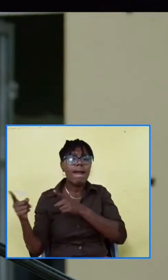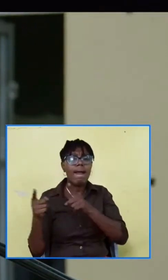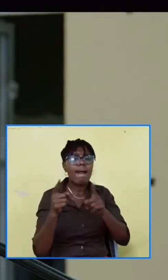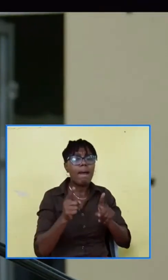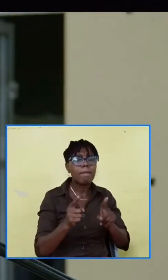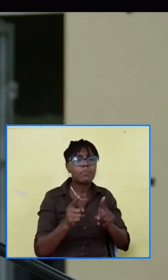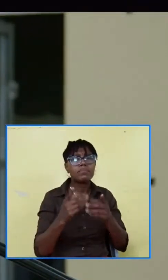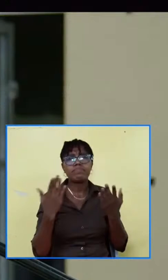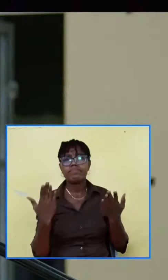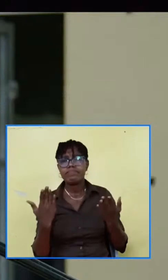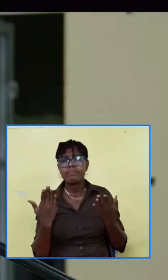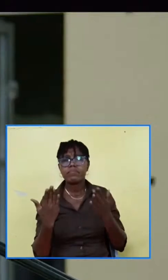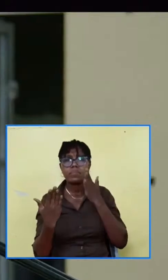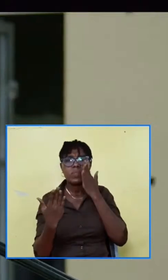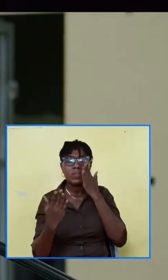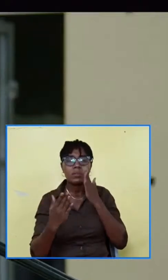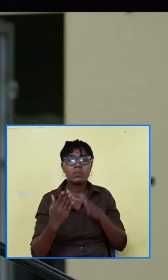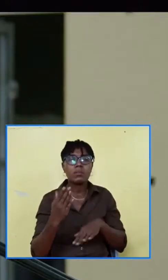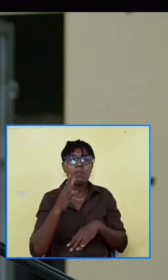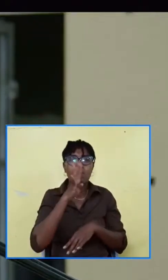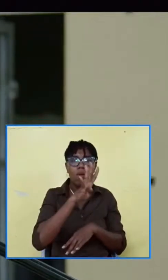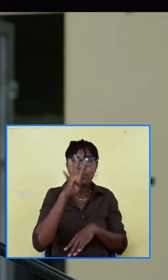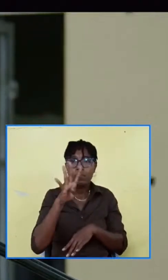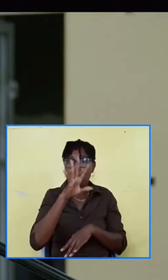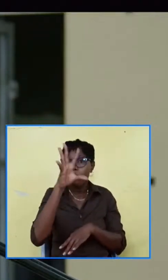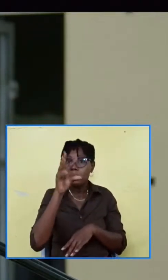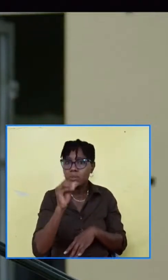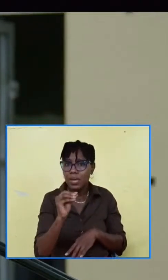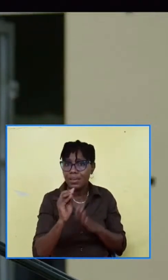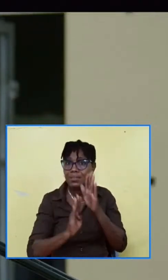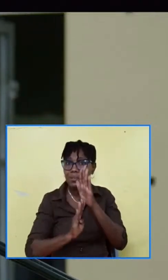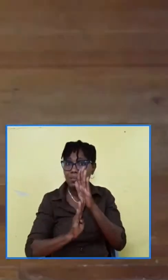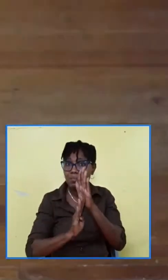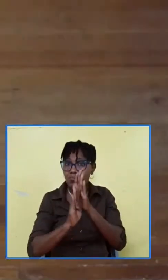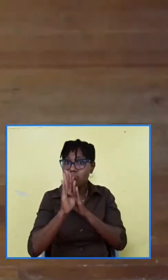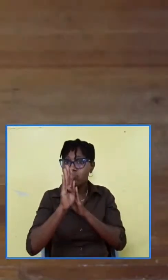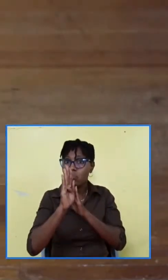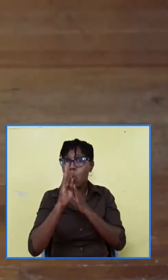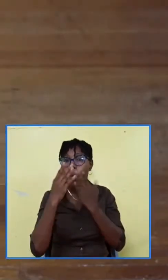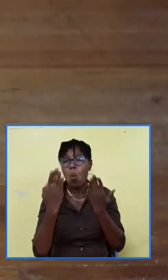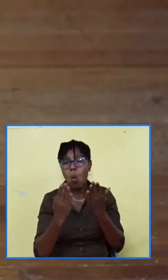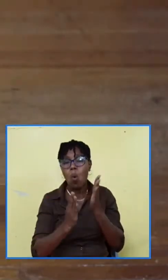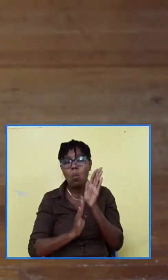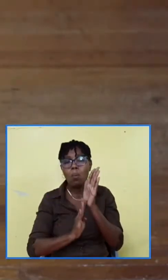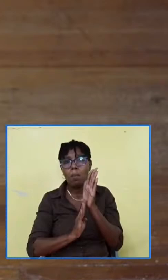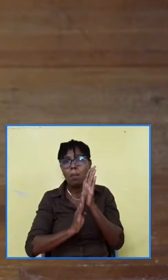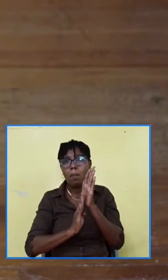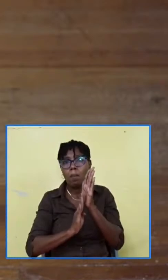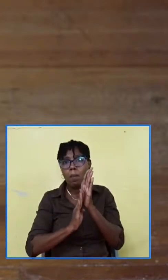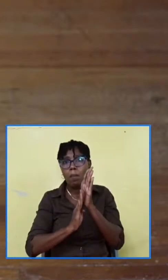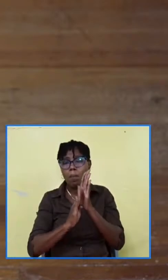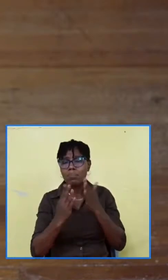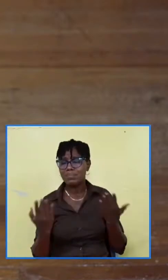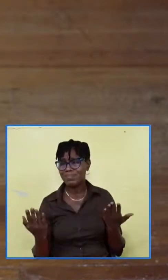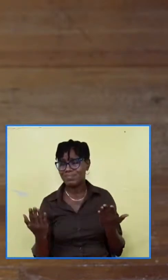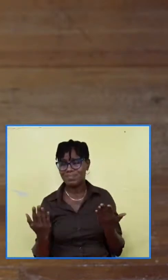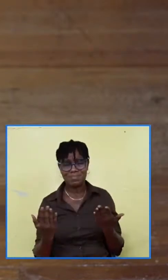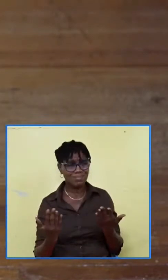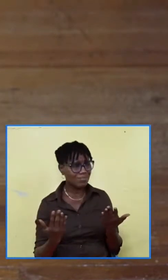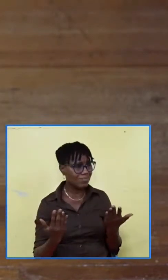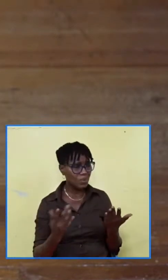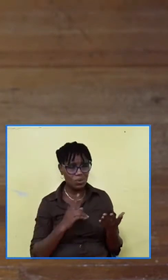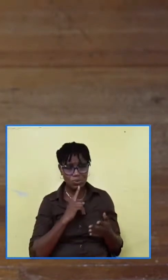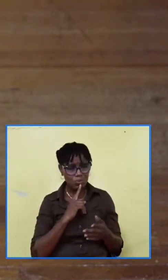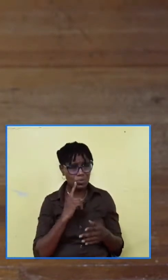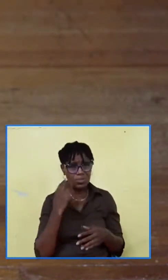has that slowed or has that sped up? Because But there's no trend. But that's what I'm asking. There's no trend